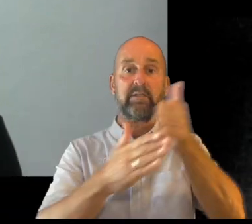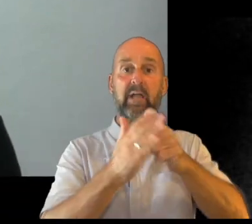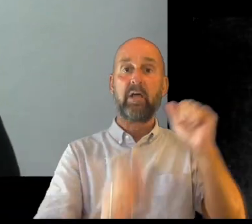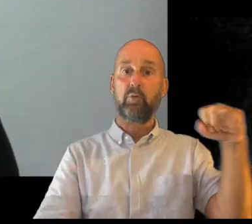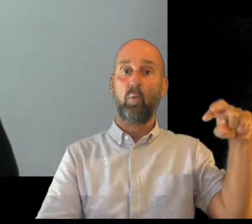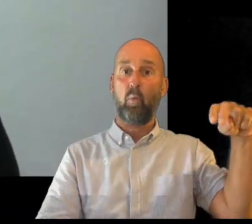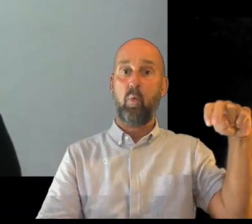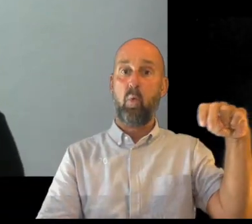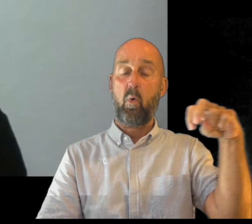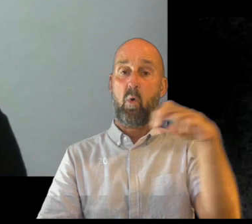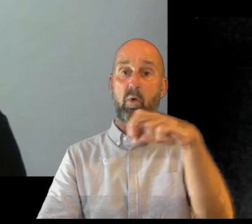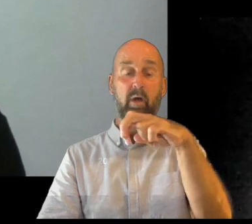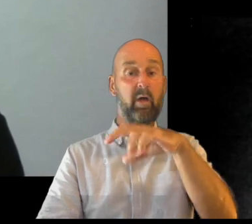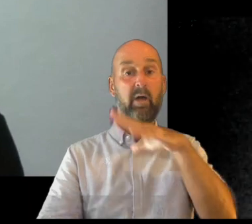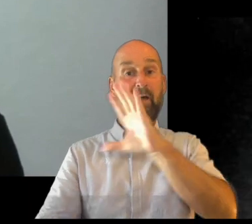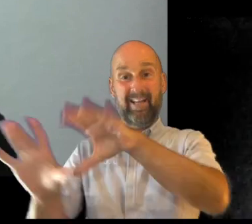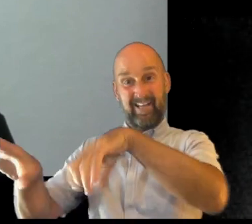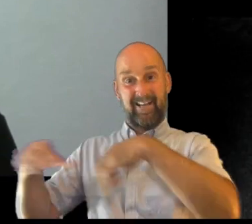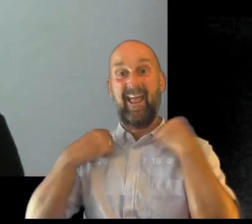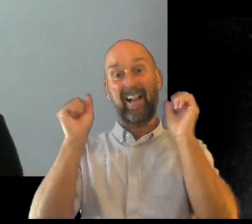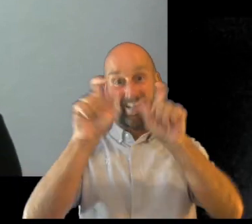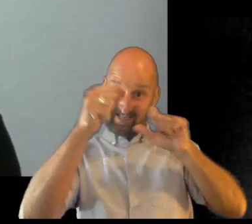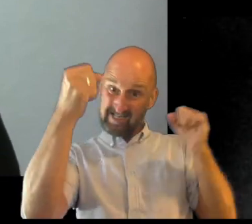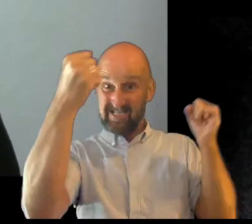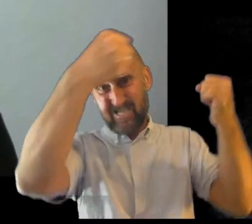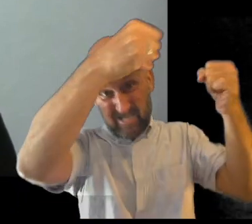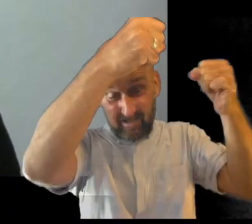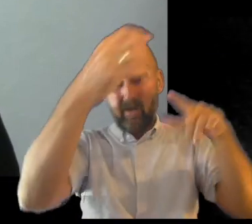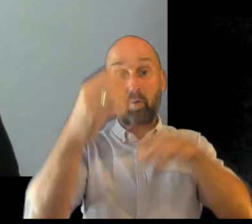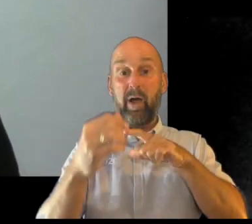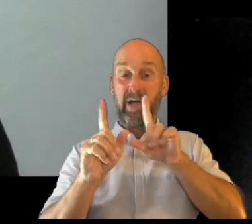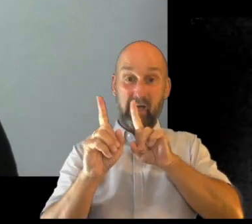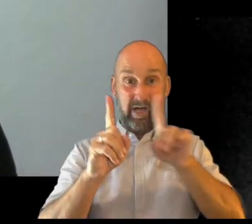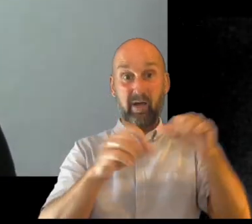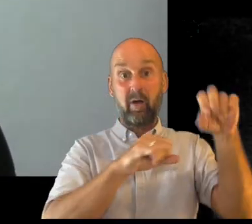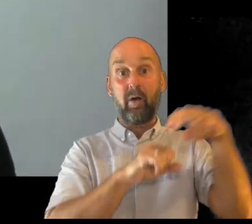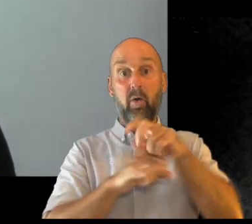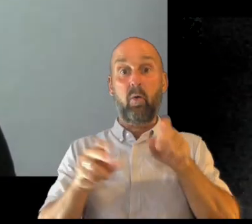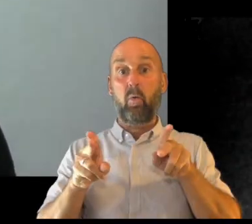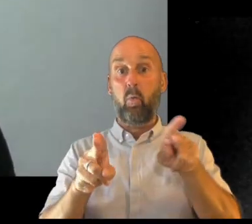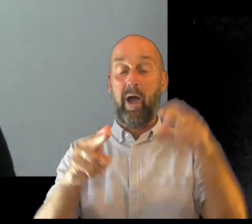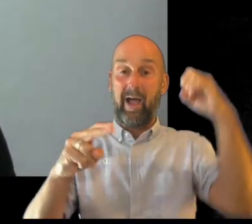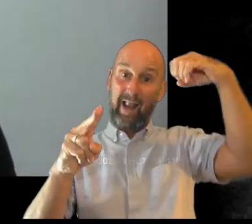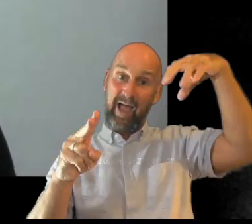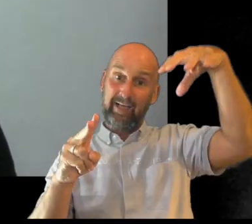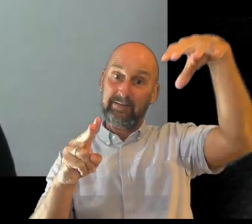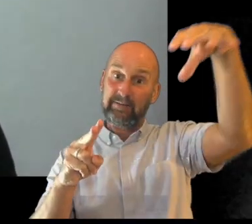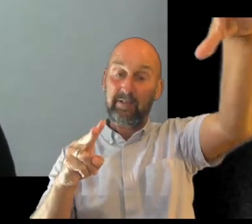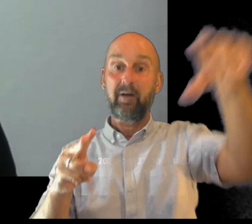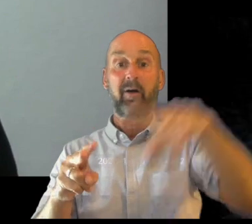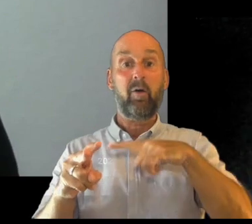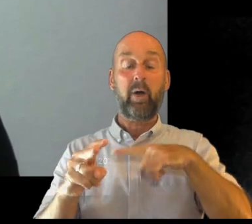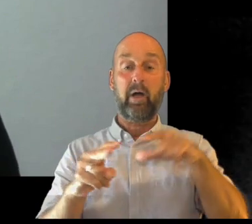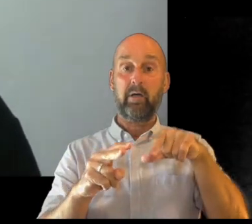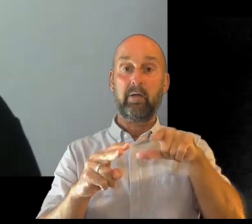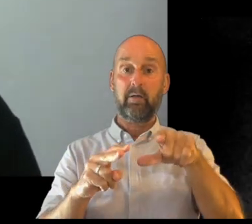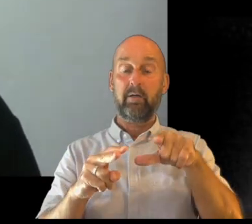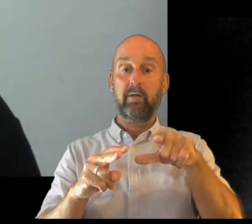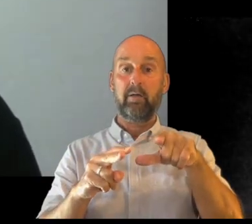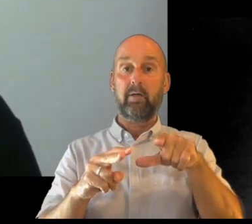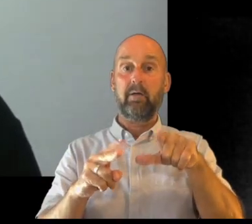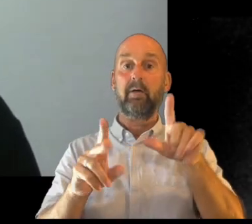to walk. Bex lunges to get the necklace round her neck, moving in unison towards the white catwalk light, peeling away just as